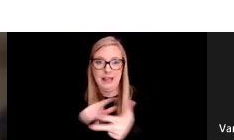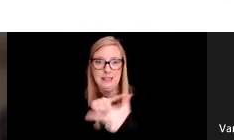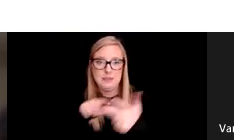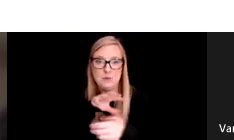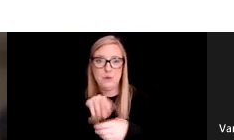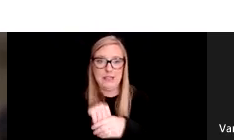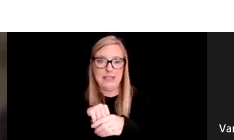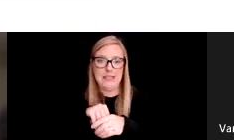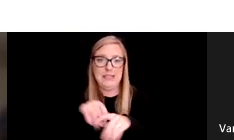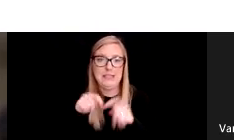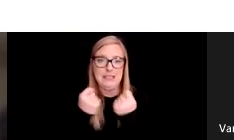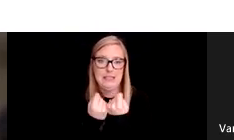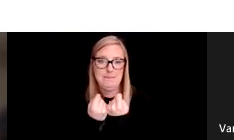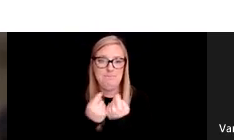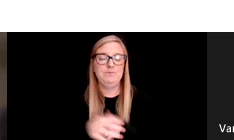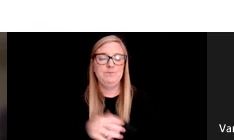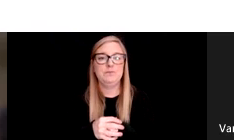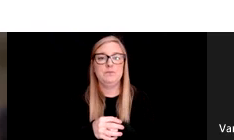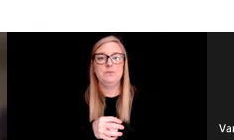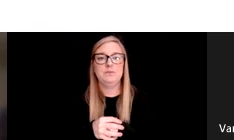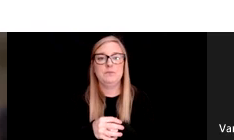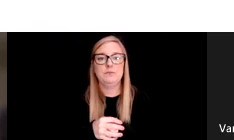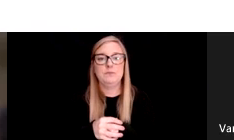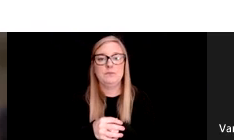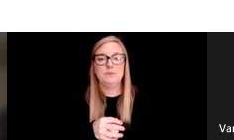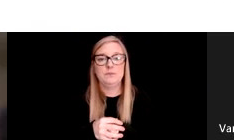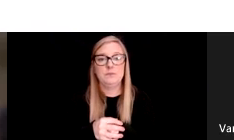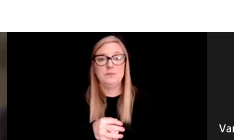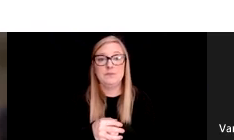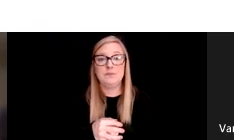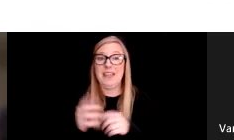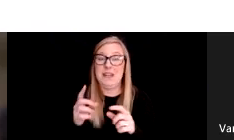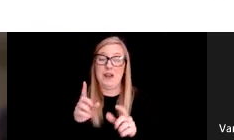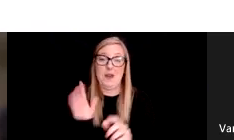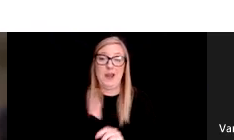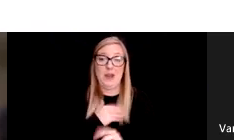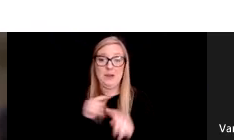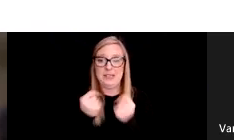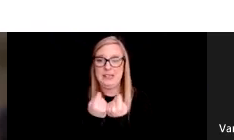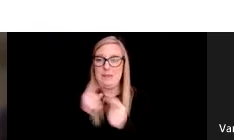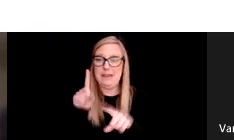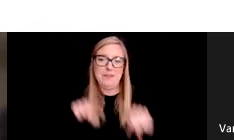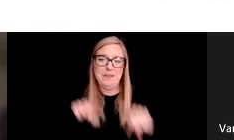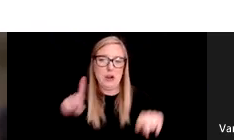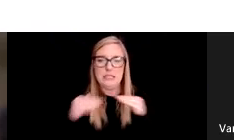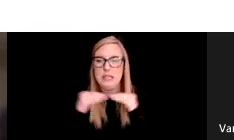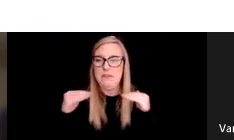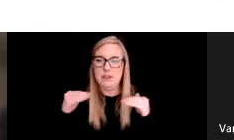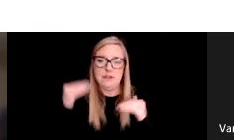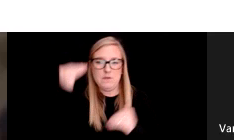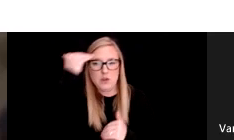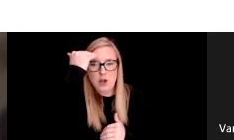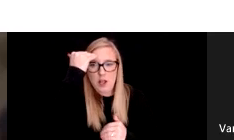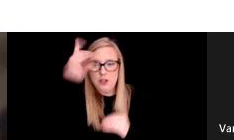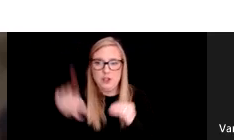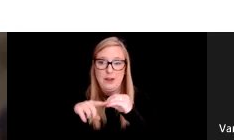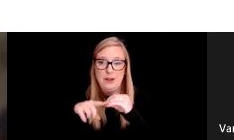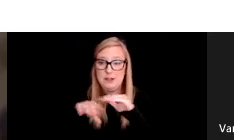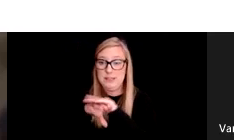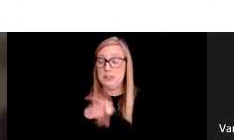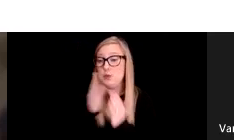of each team with varying levels of exposure to accessibility. So some of the design team had